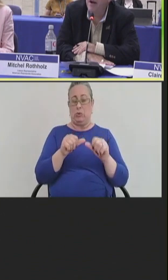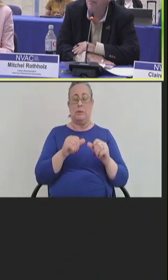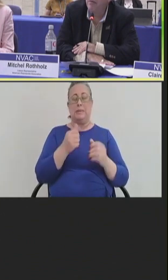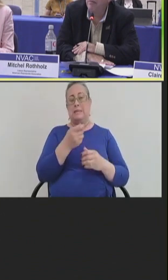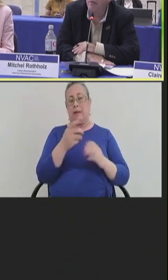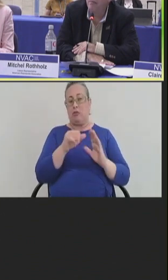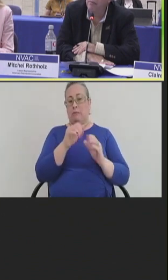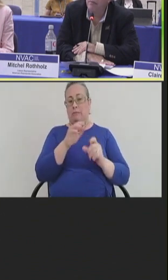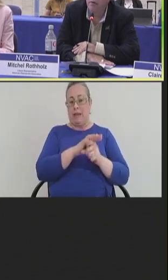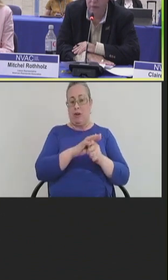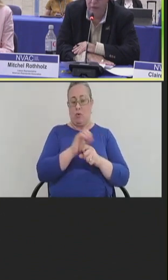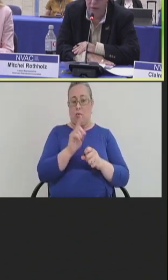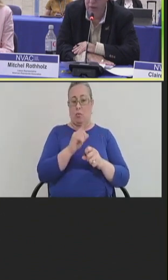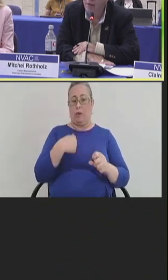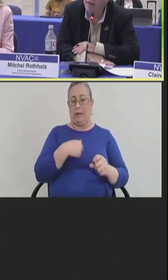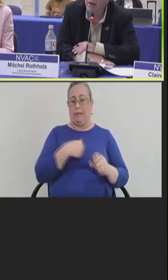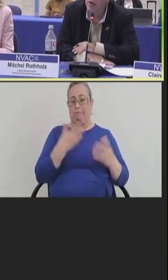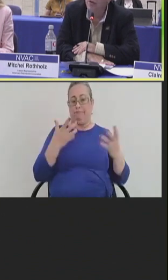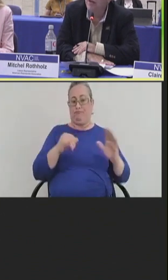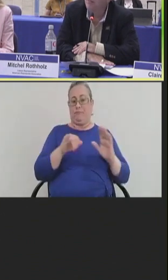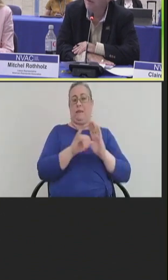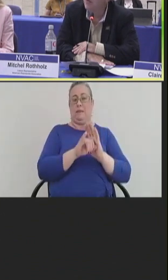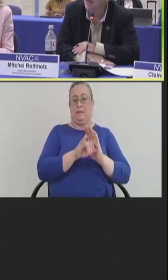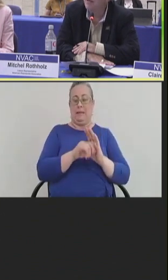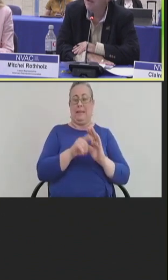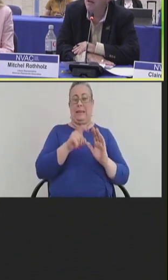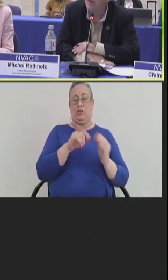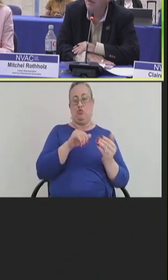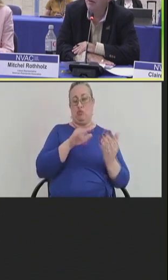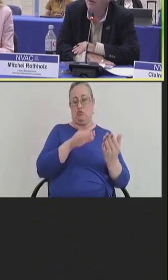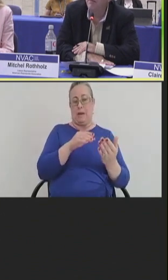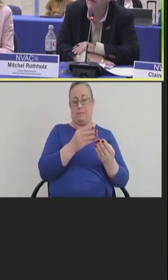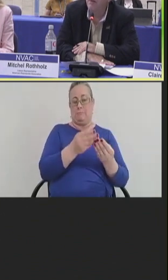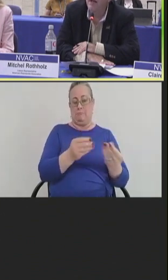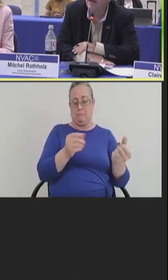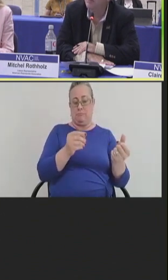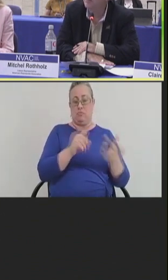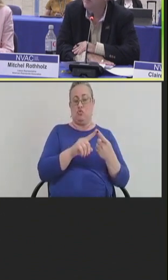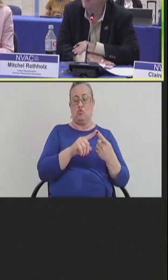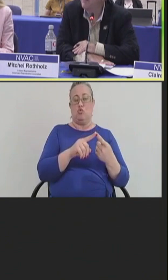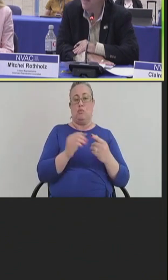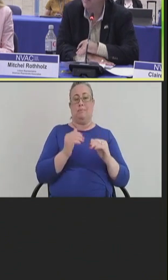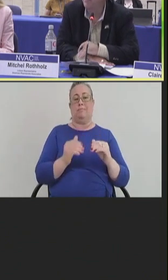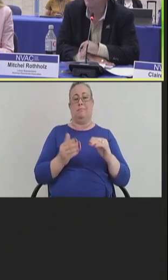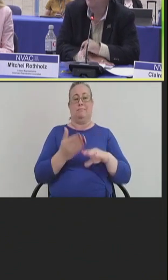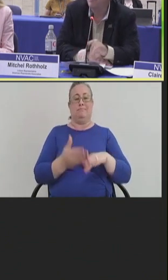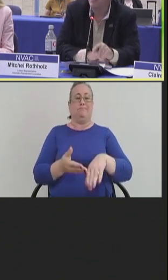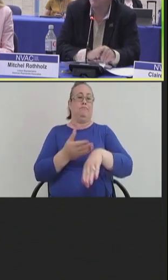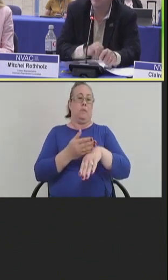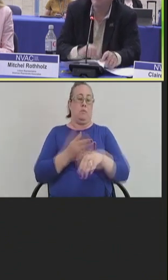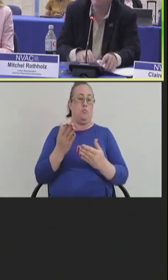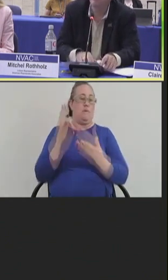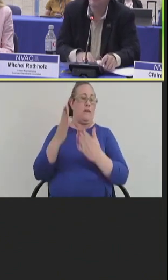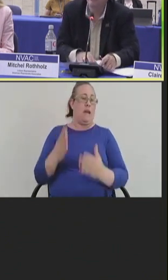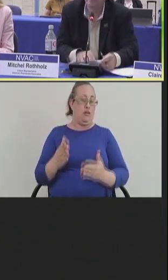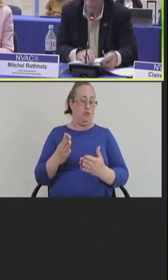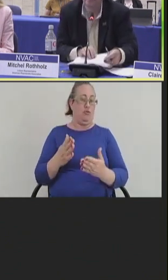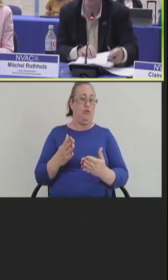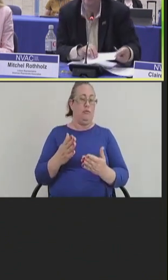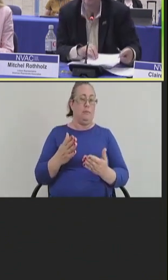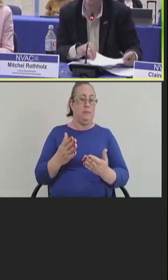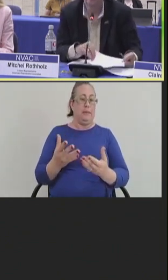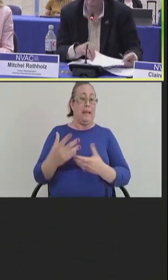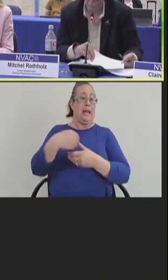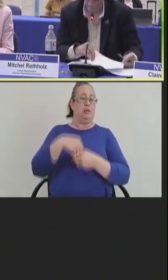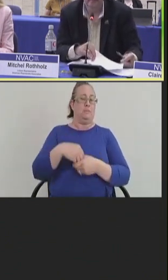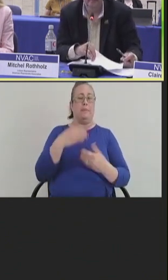identified where issues need to be addressed to increase provider engagement. Thank you for allowing me to give this report.